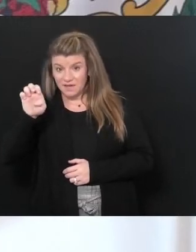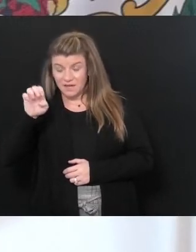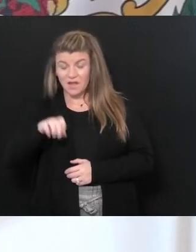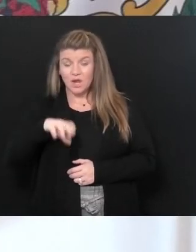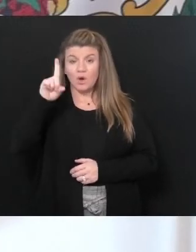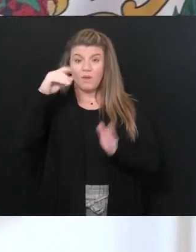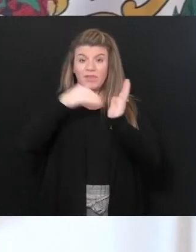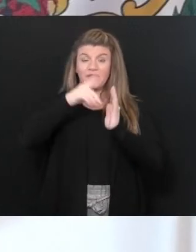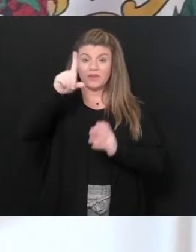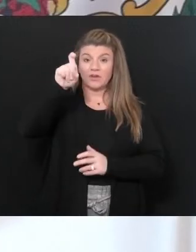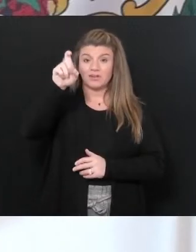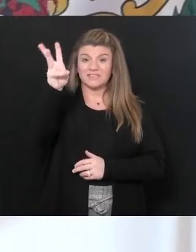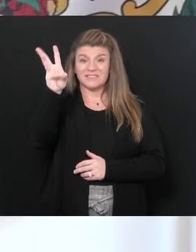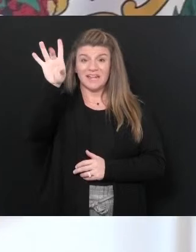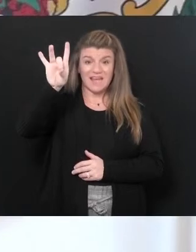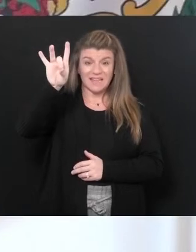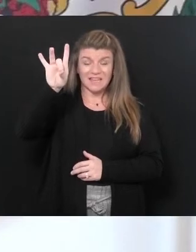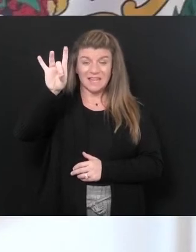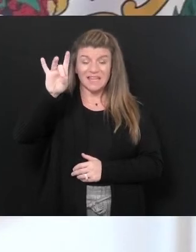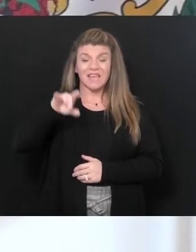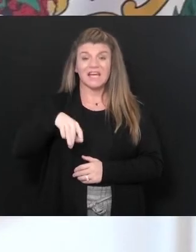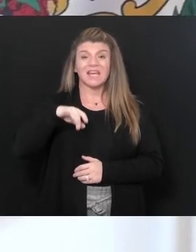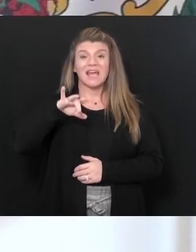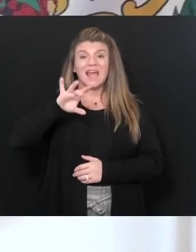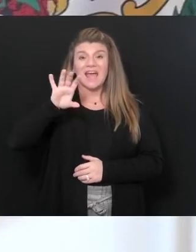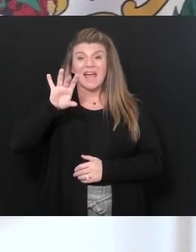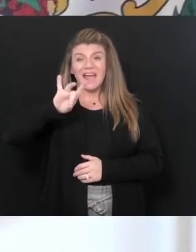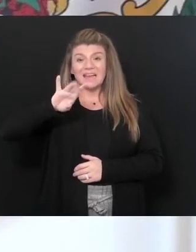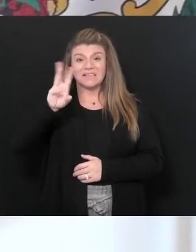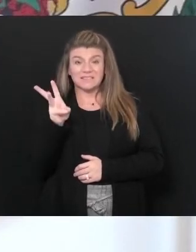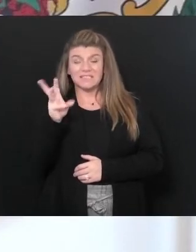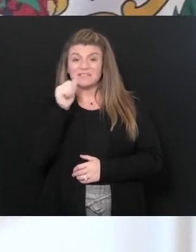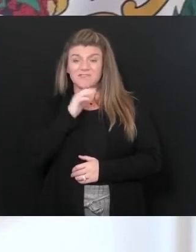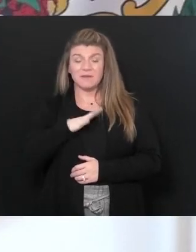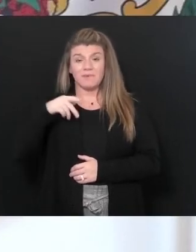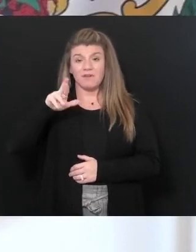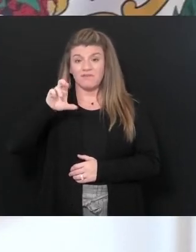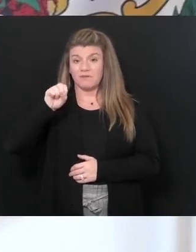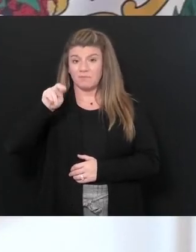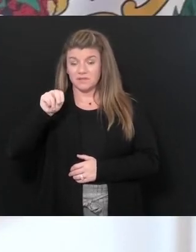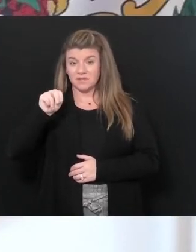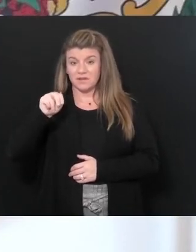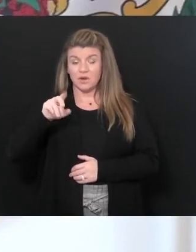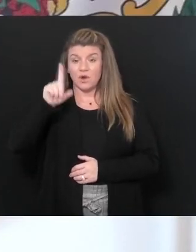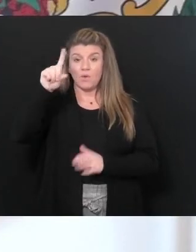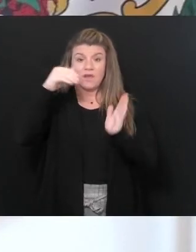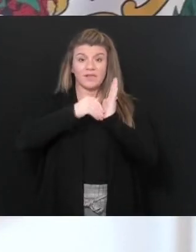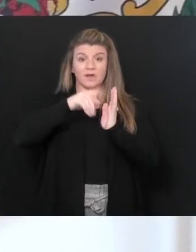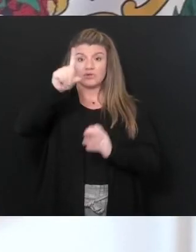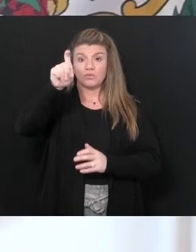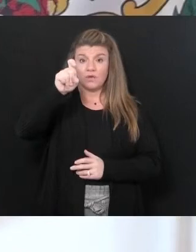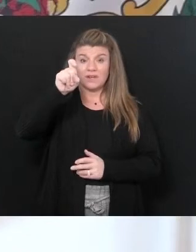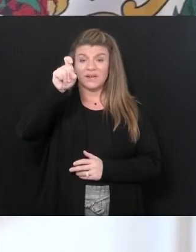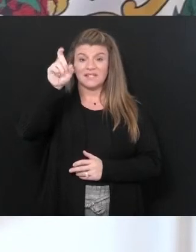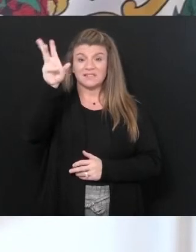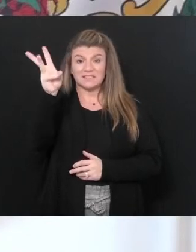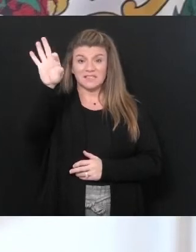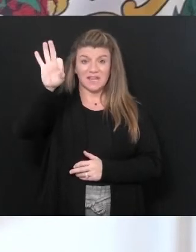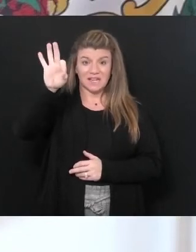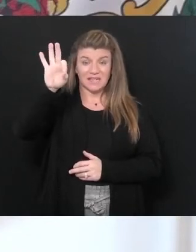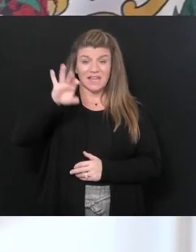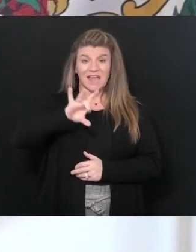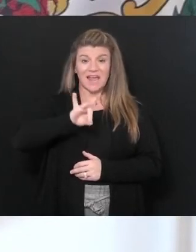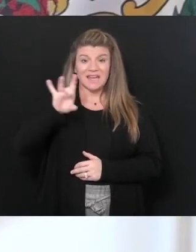Our 1,168th death, an 86-year-old female from Preston County. Our 1,169th death,